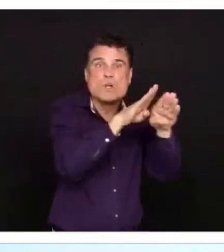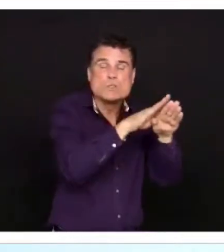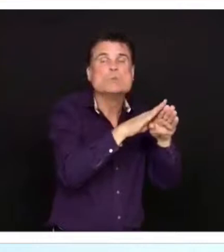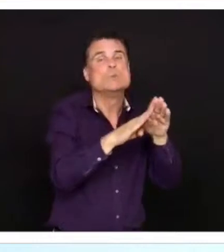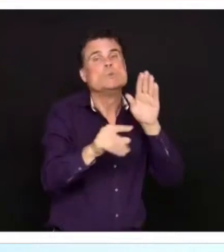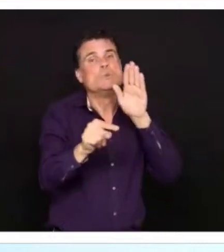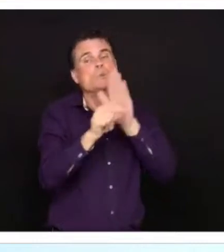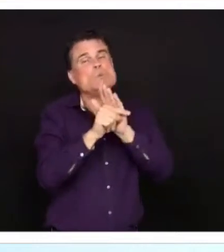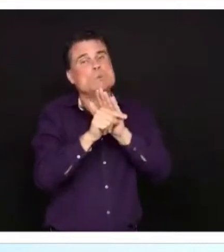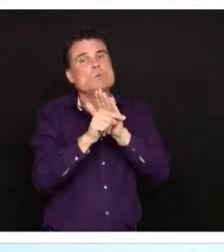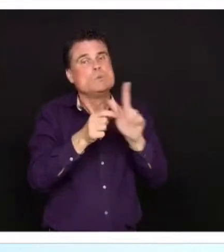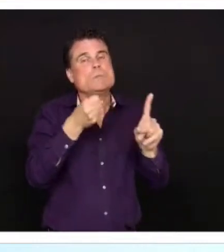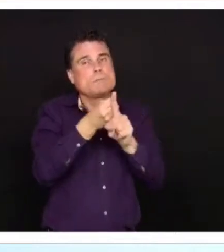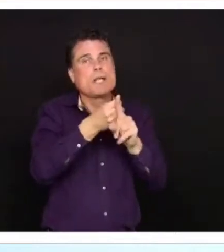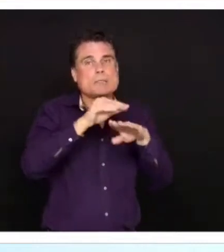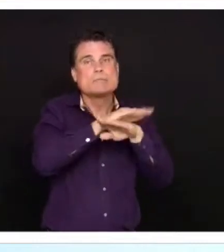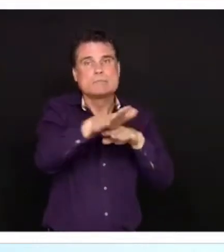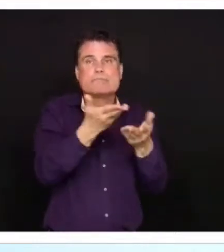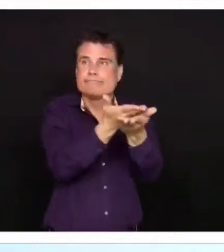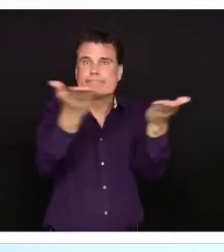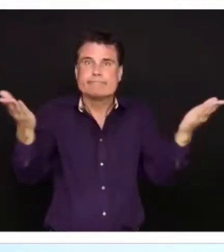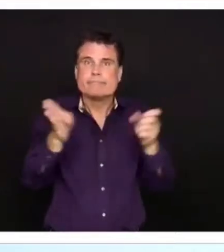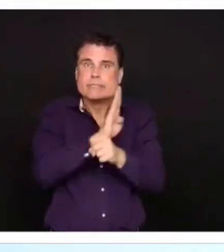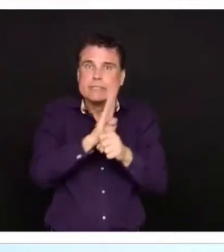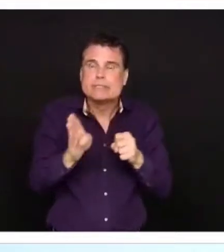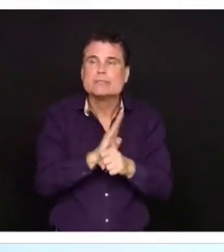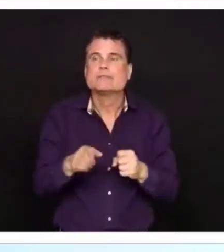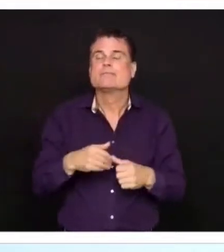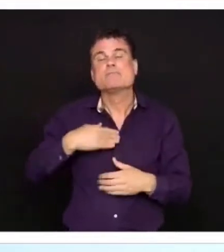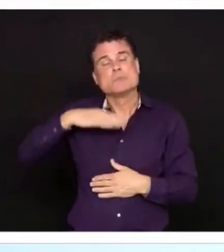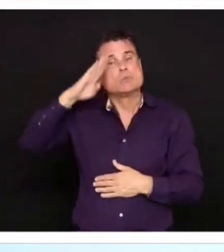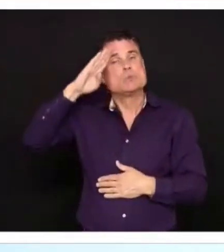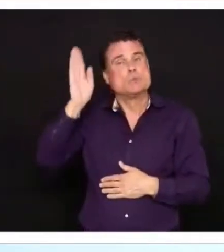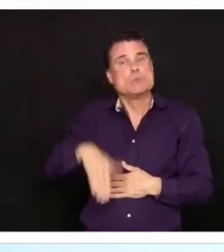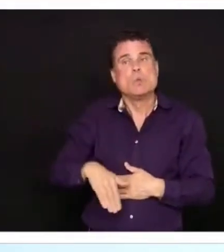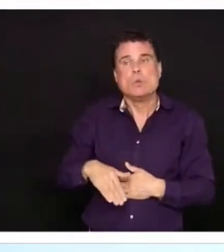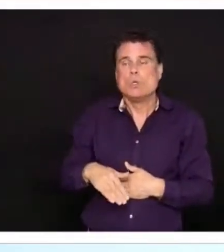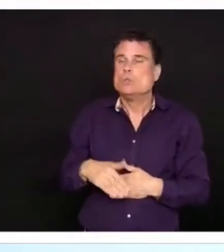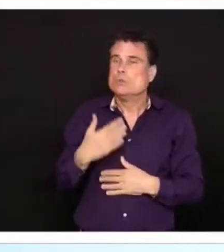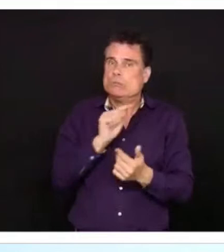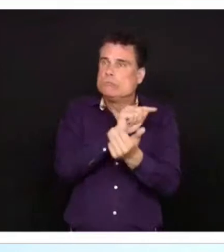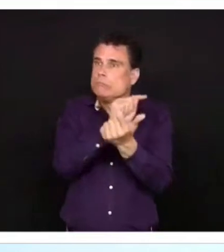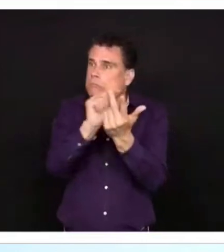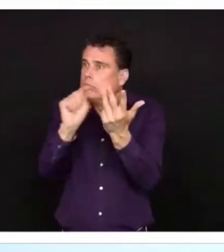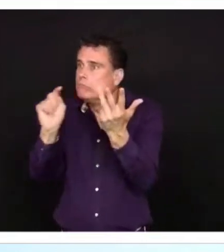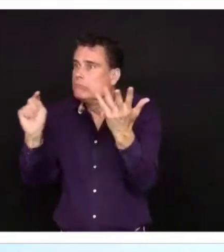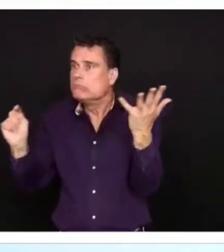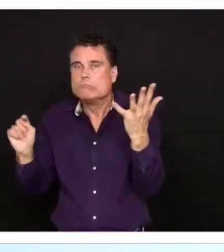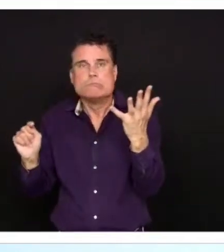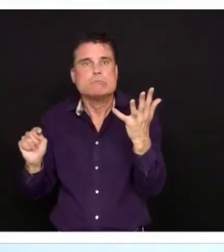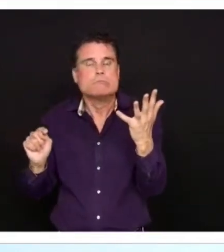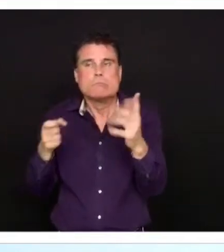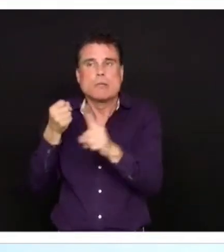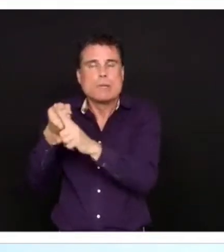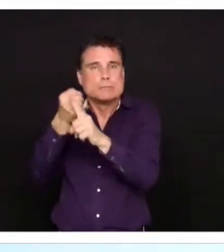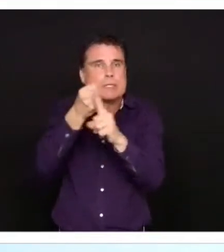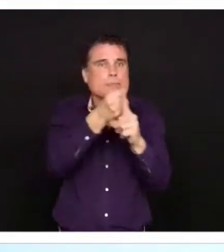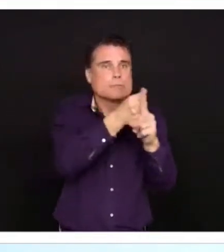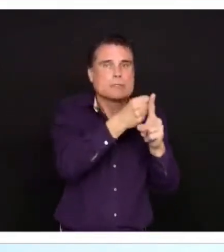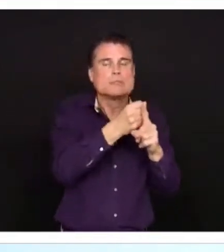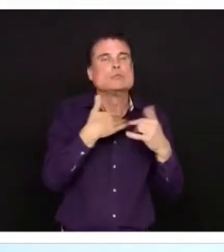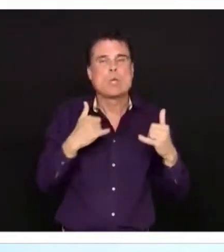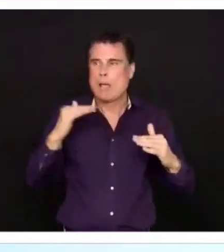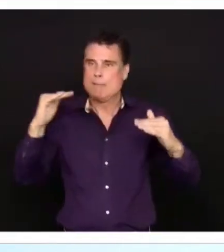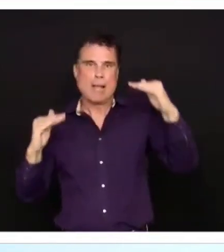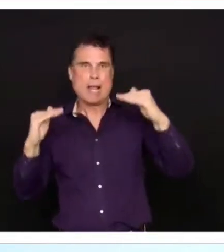ensuring our health system is not overwhelmed, as we've seen in other countries, to keep us safe as much as we can and to push the